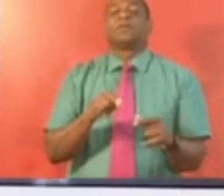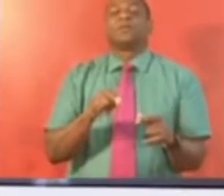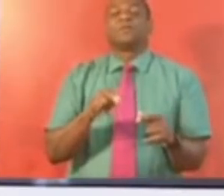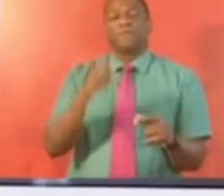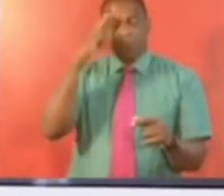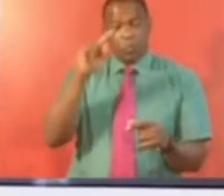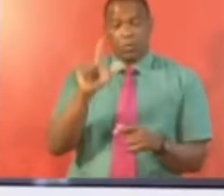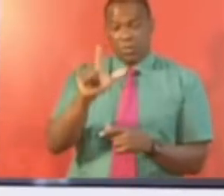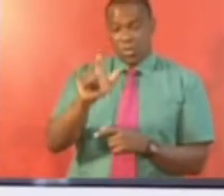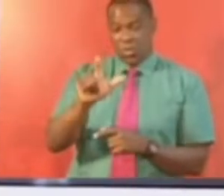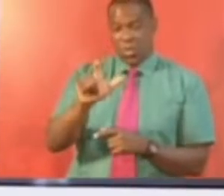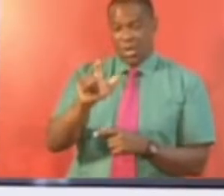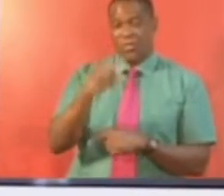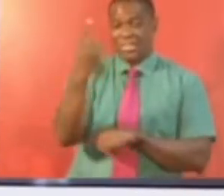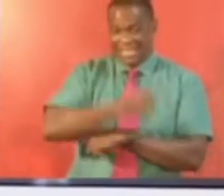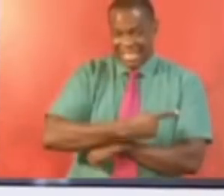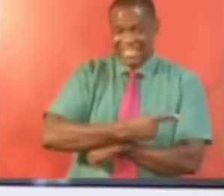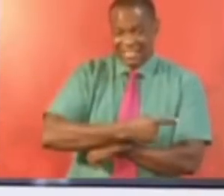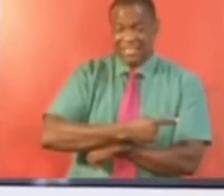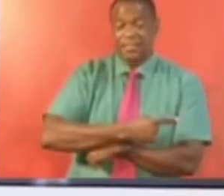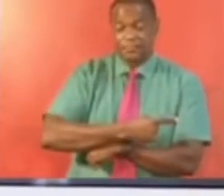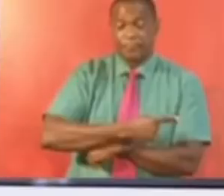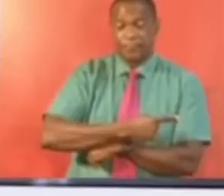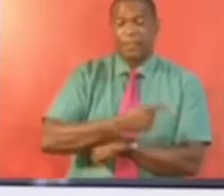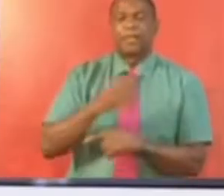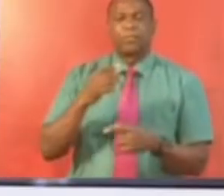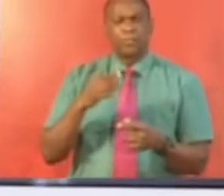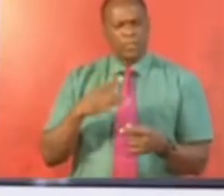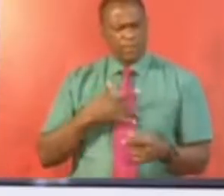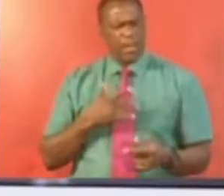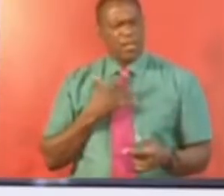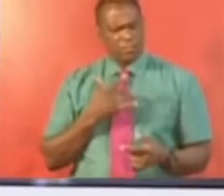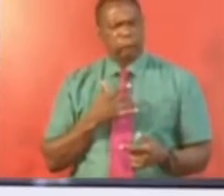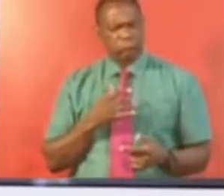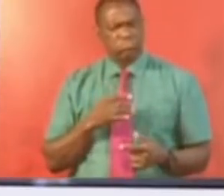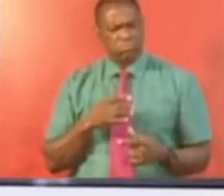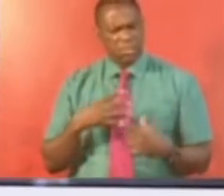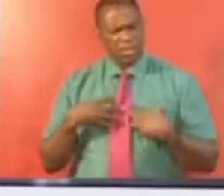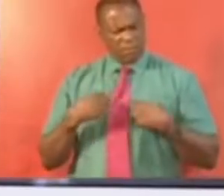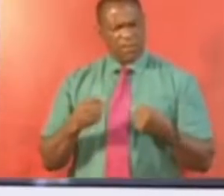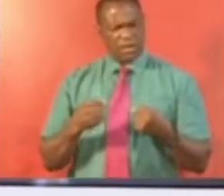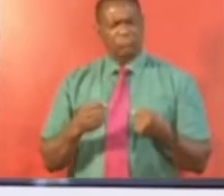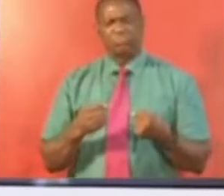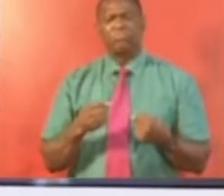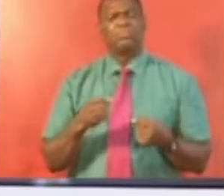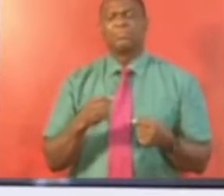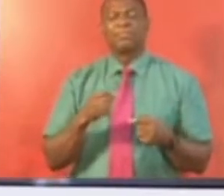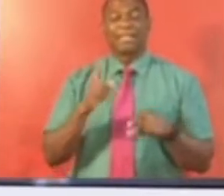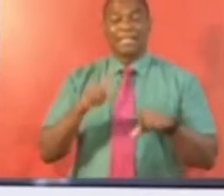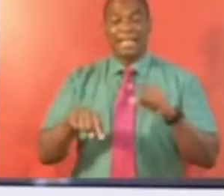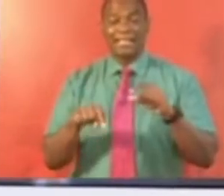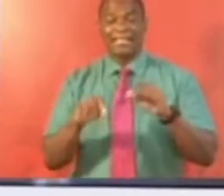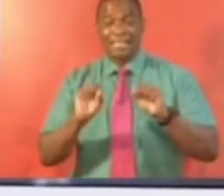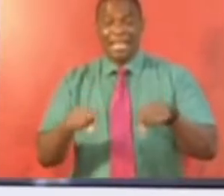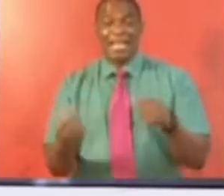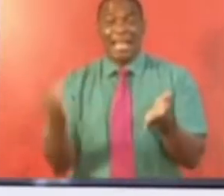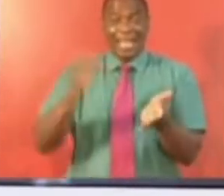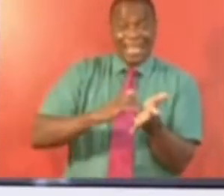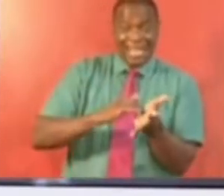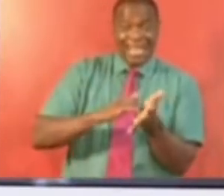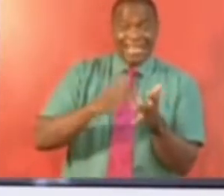of, fairly confident that you won't be able to have infectivity occurring beyond that period. For